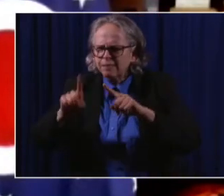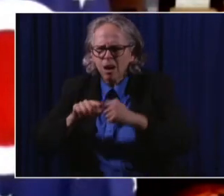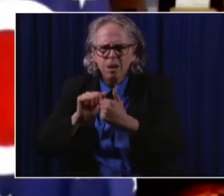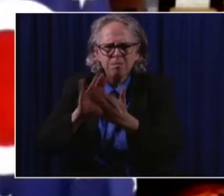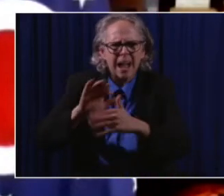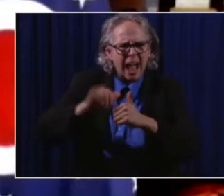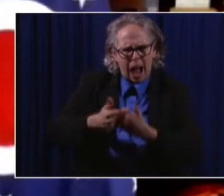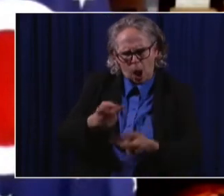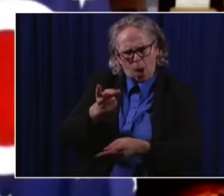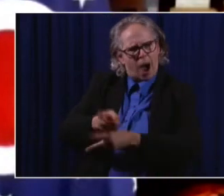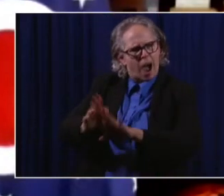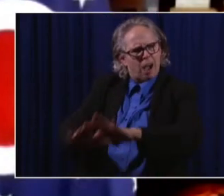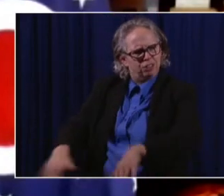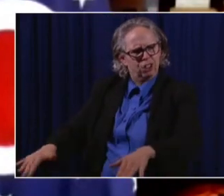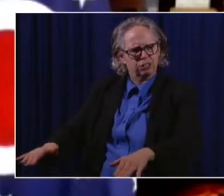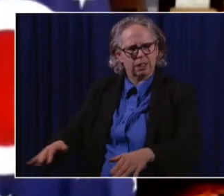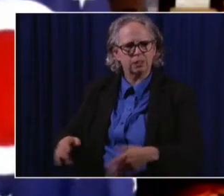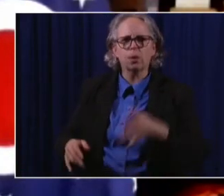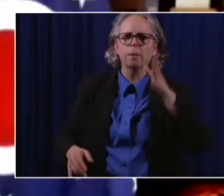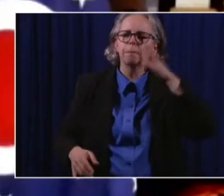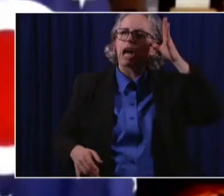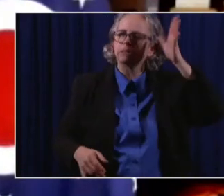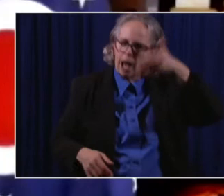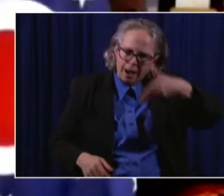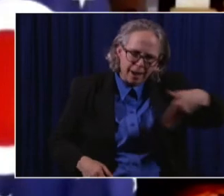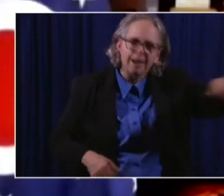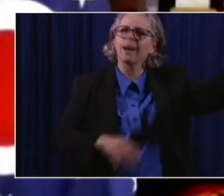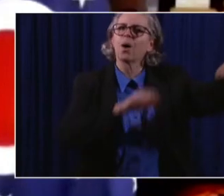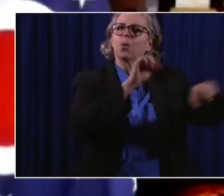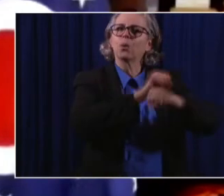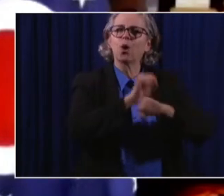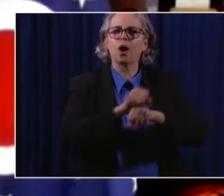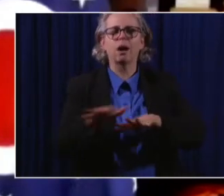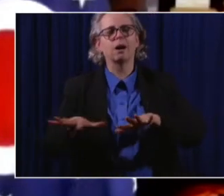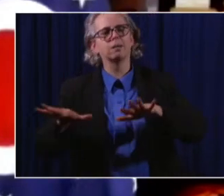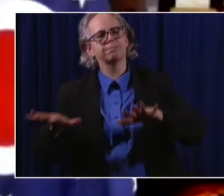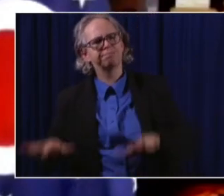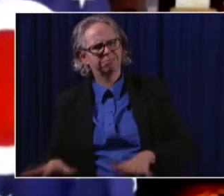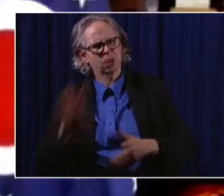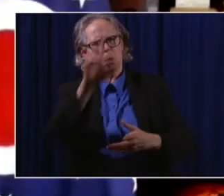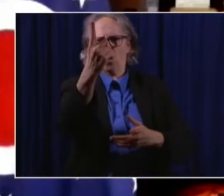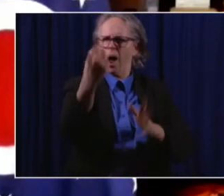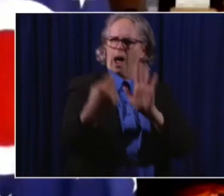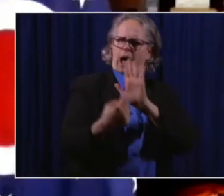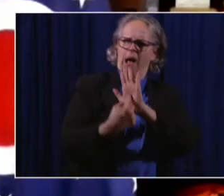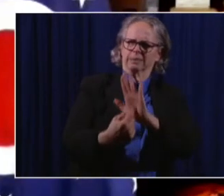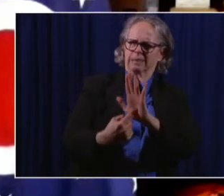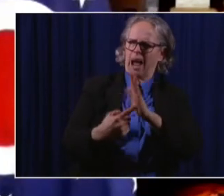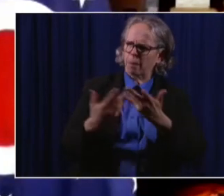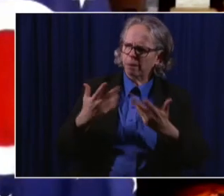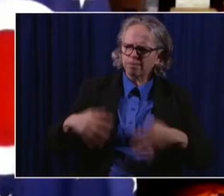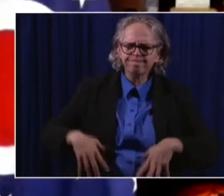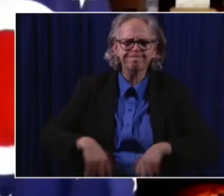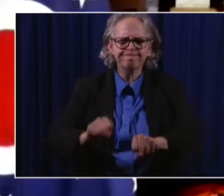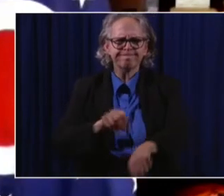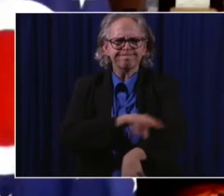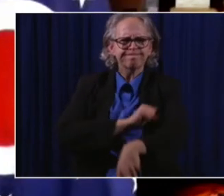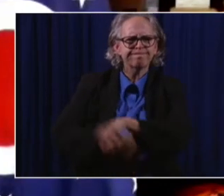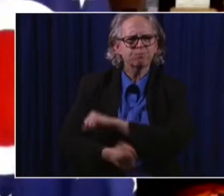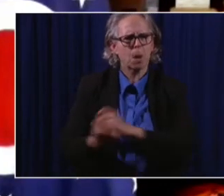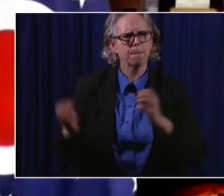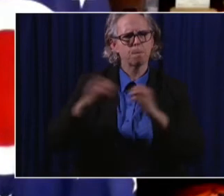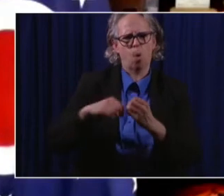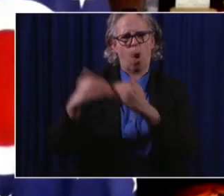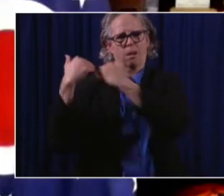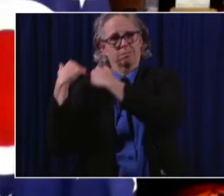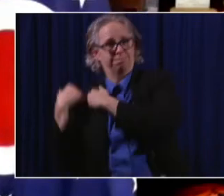and just this is a little part of how we all chip in, do a little bit extra to help us all get through this. And we